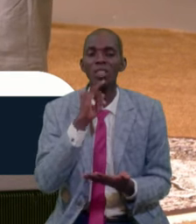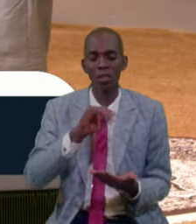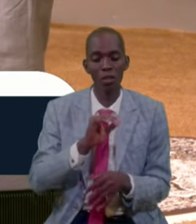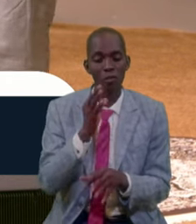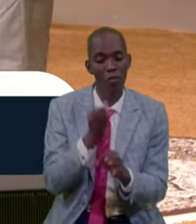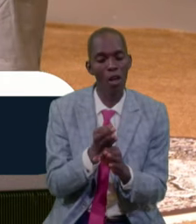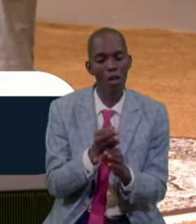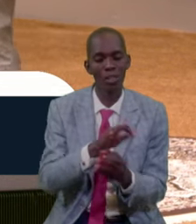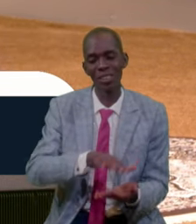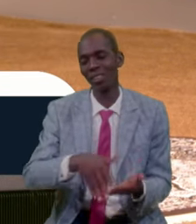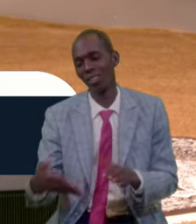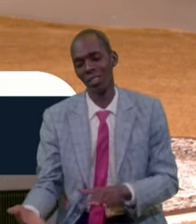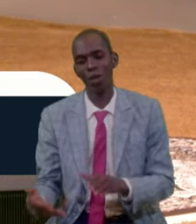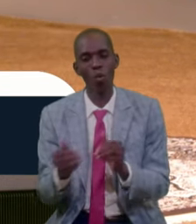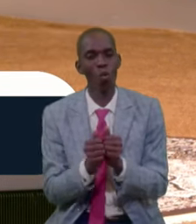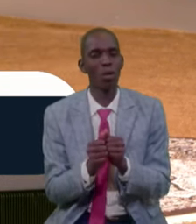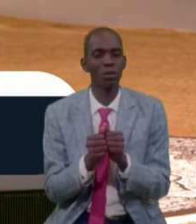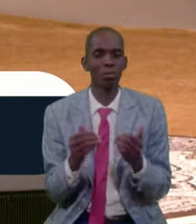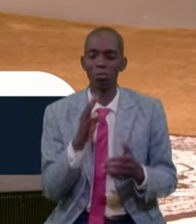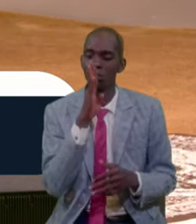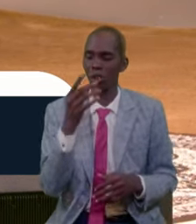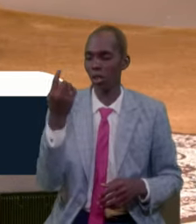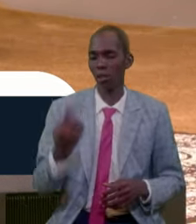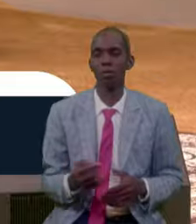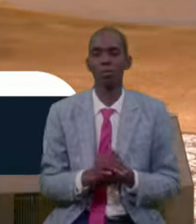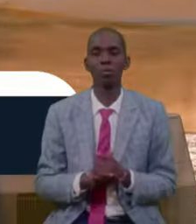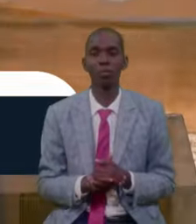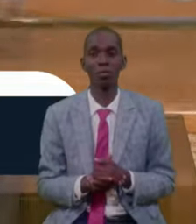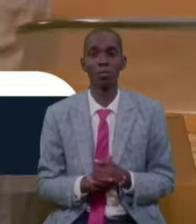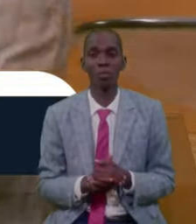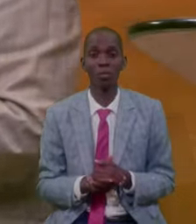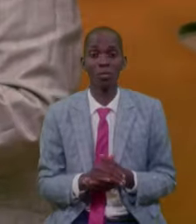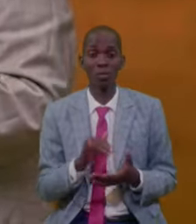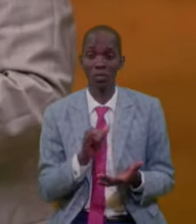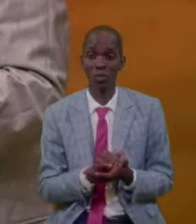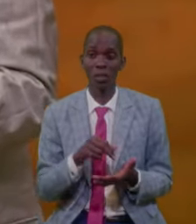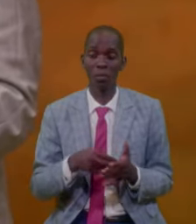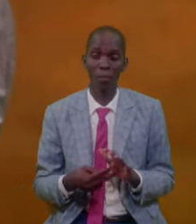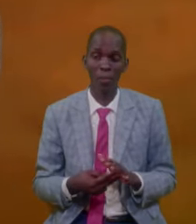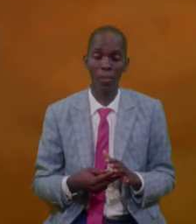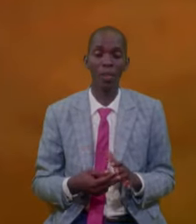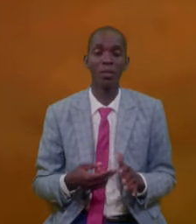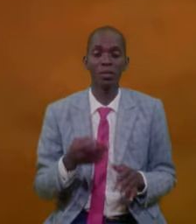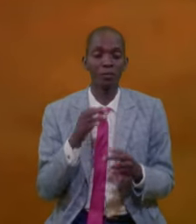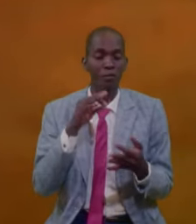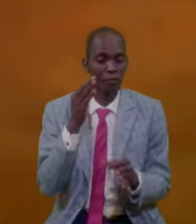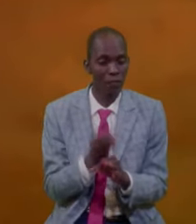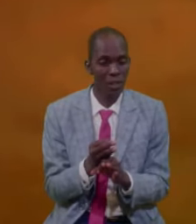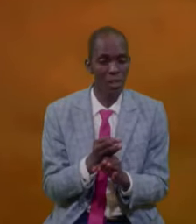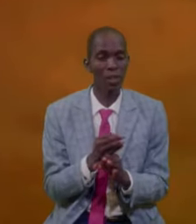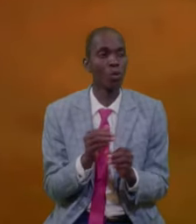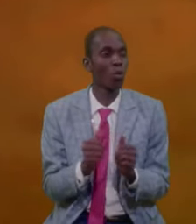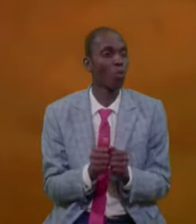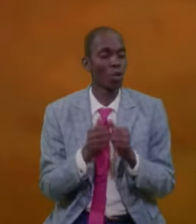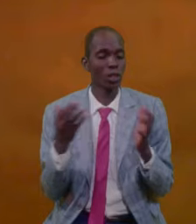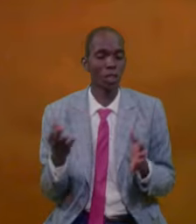alone. That's dead faith that does not have fruit, that does not